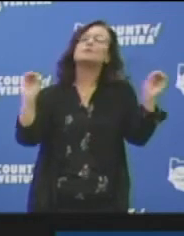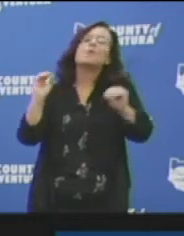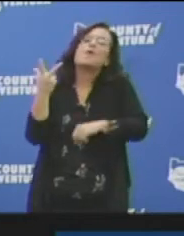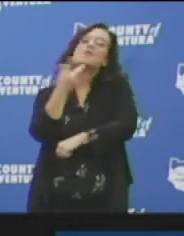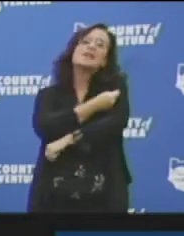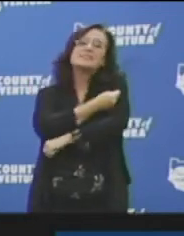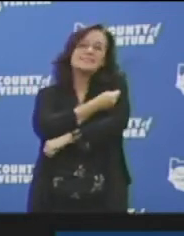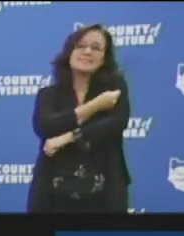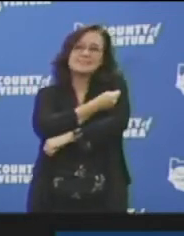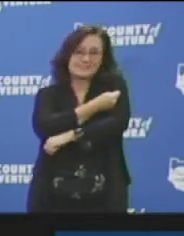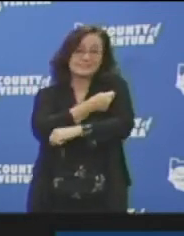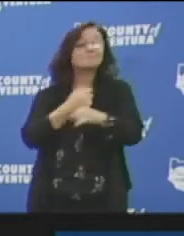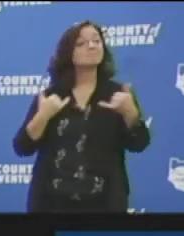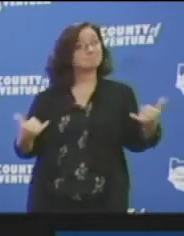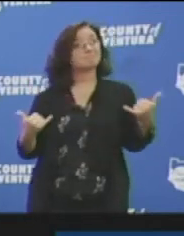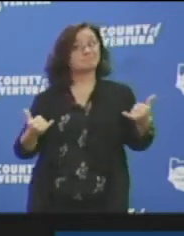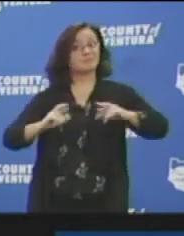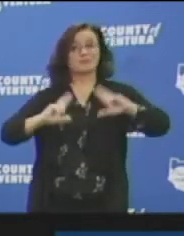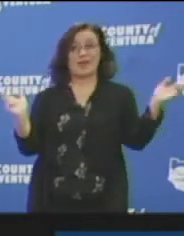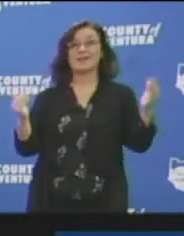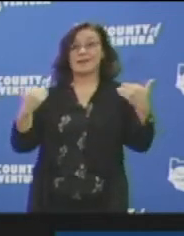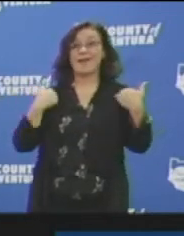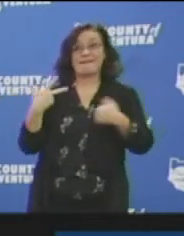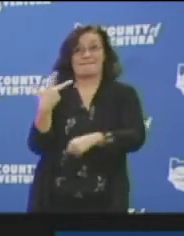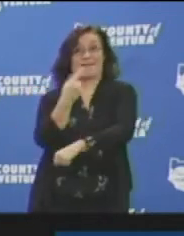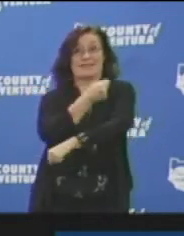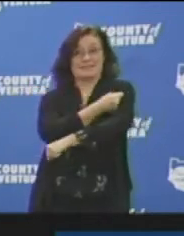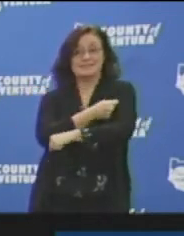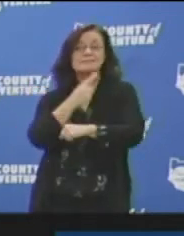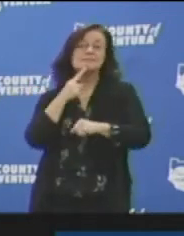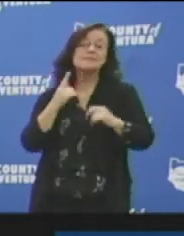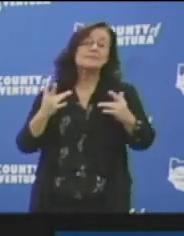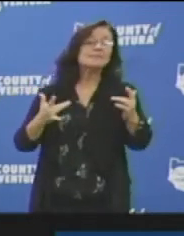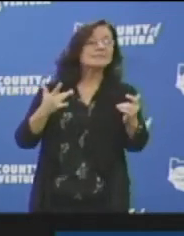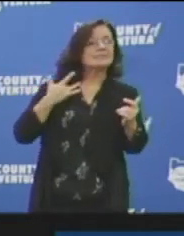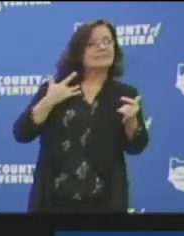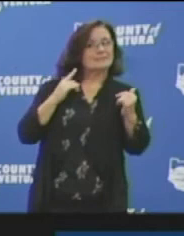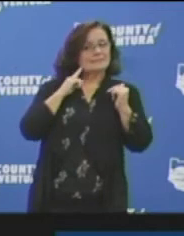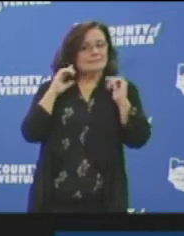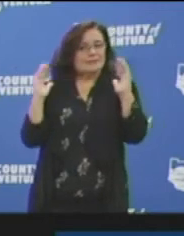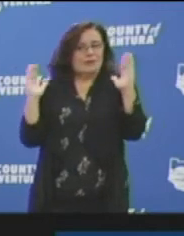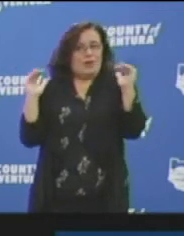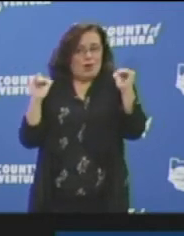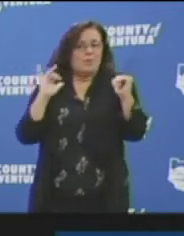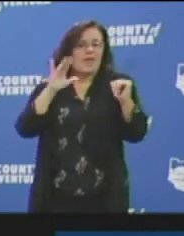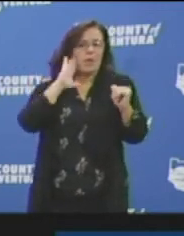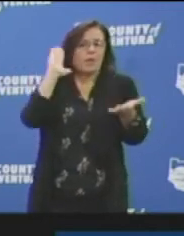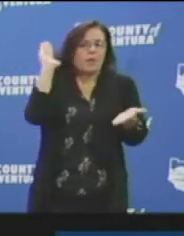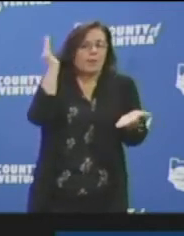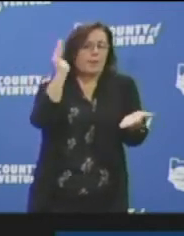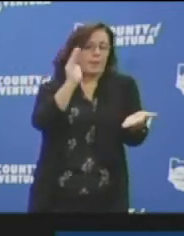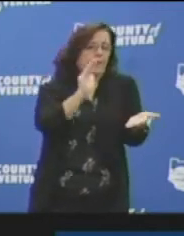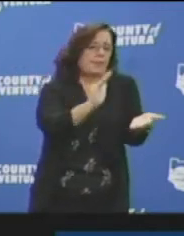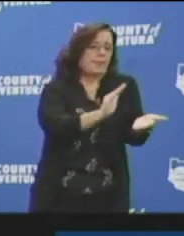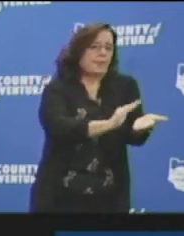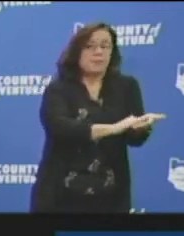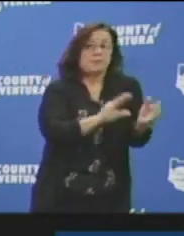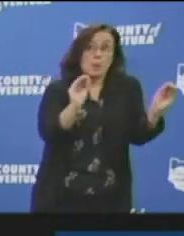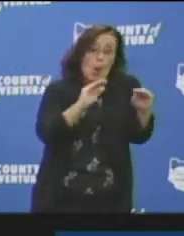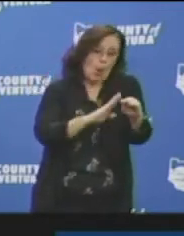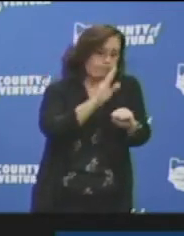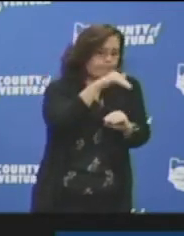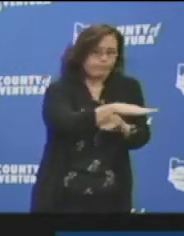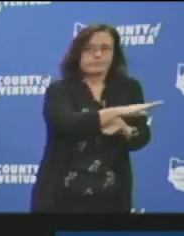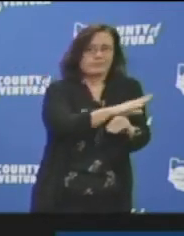to start having an impact, and I hope it modifies and maybe even does away with that third and final curve.